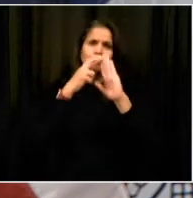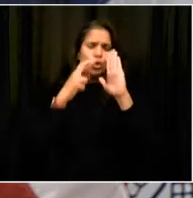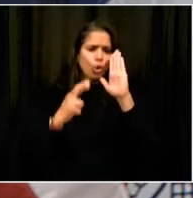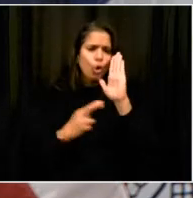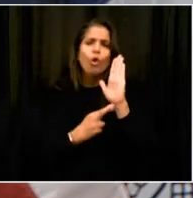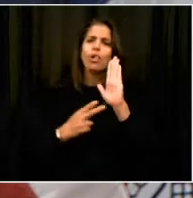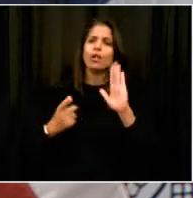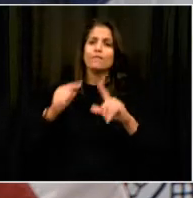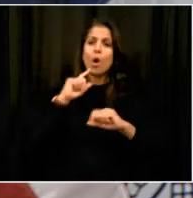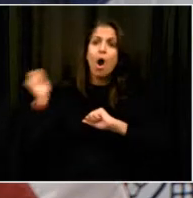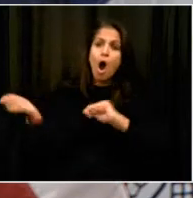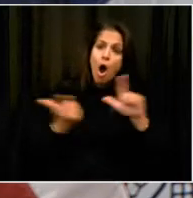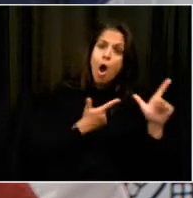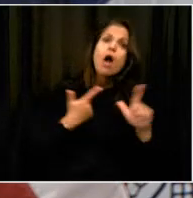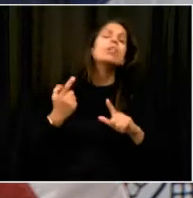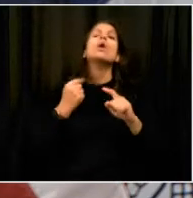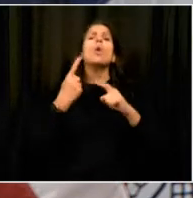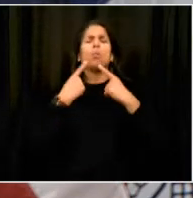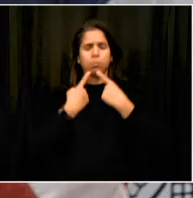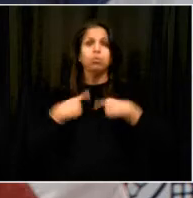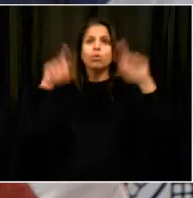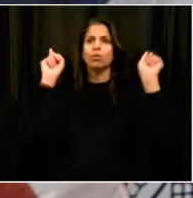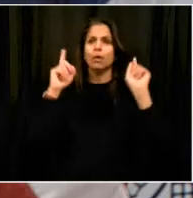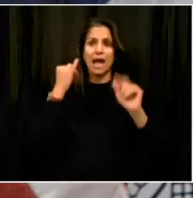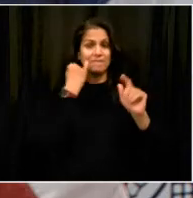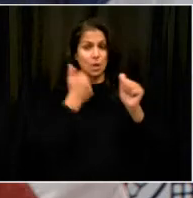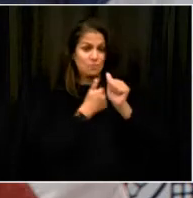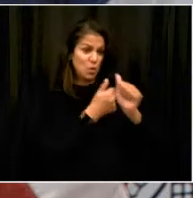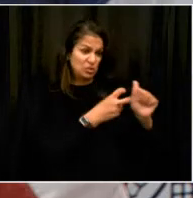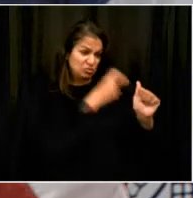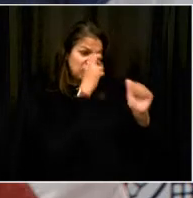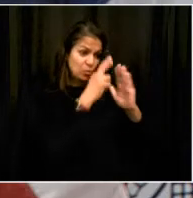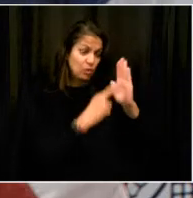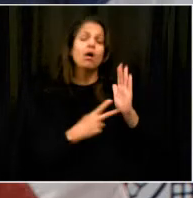even beyond what we expected in the best case scenario.